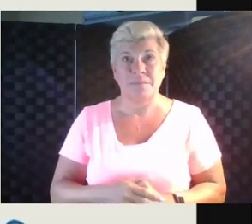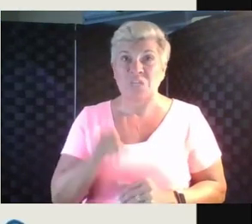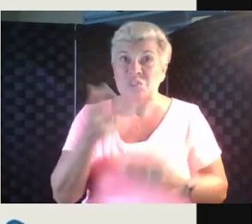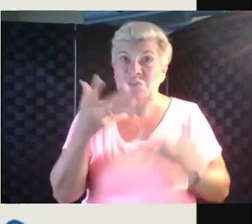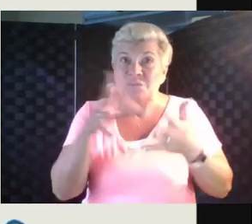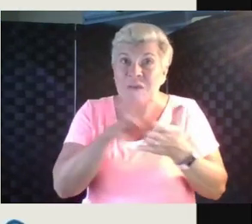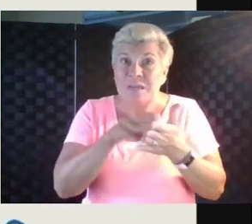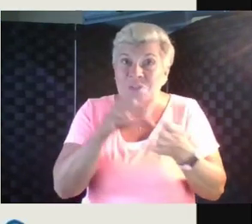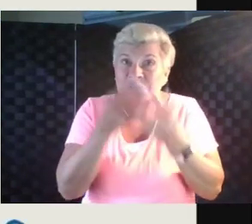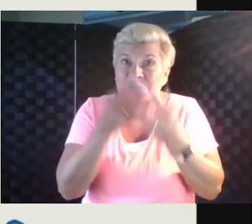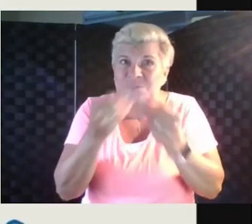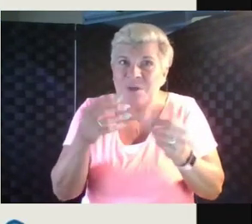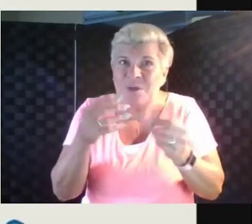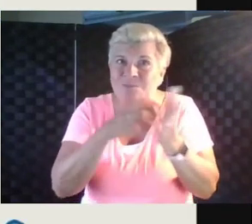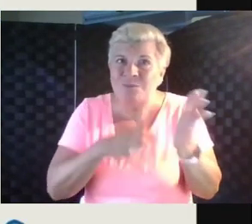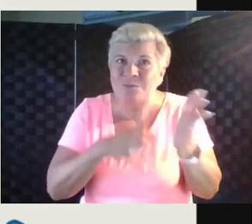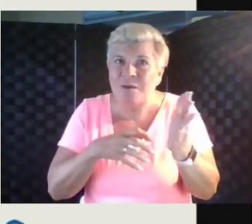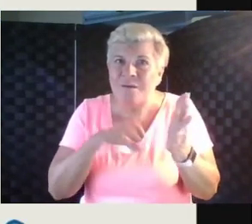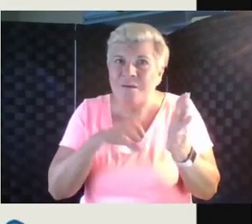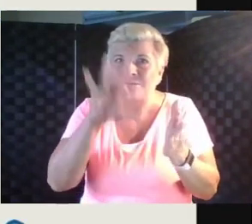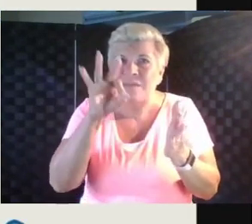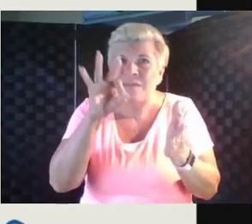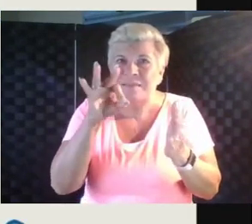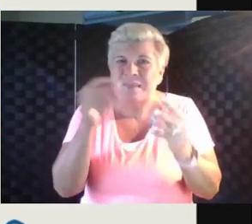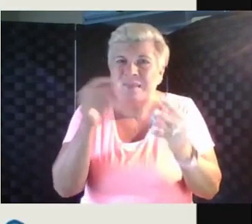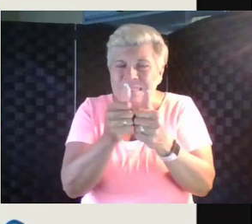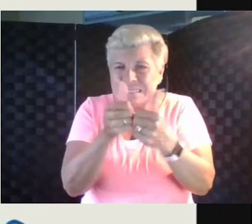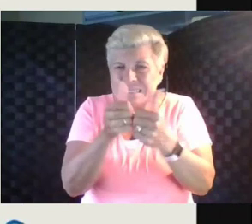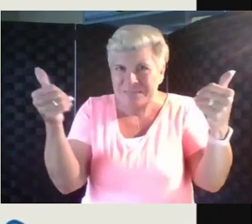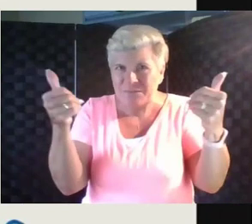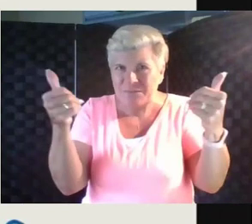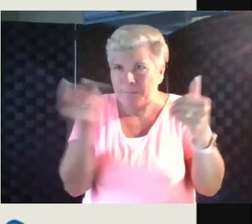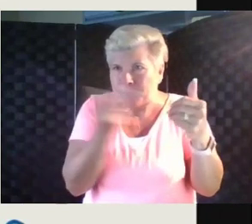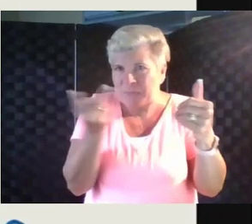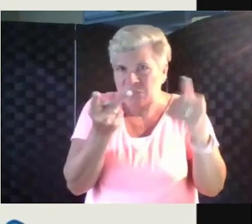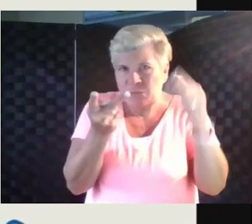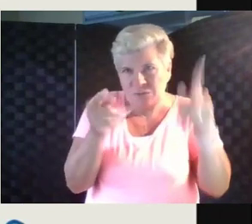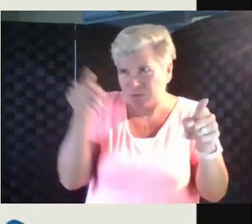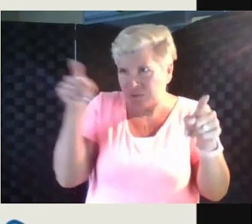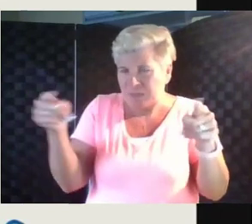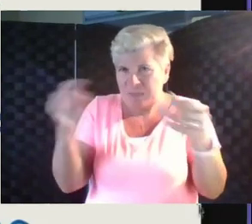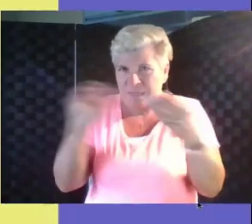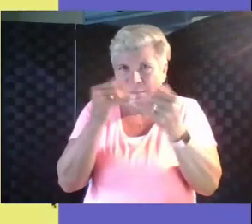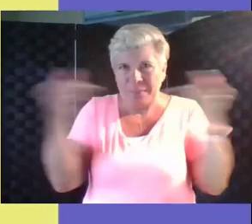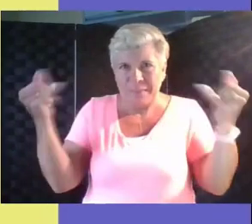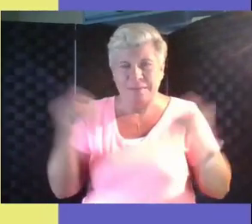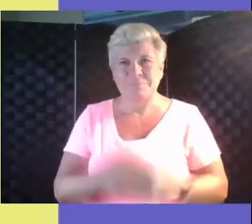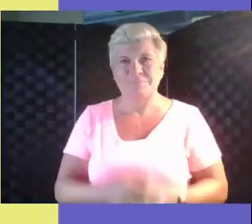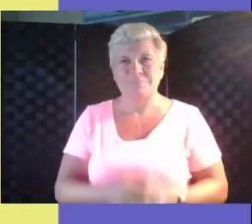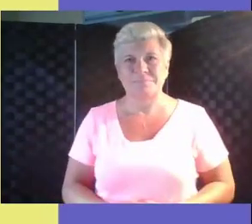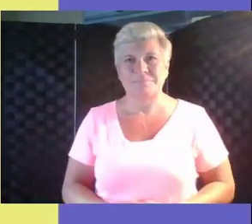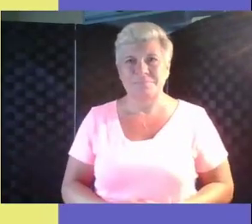In this lesson, you have learned how to solve subtraction problems by finding the distance between two numbers on a number line.